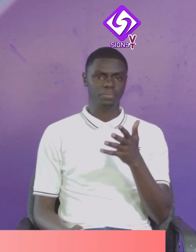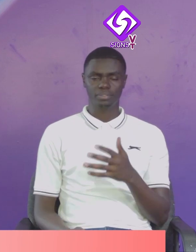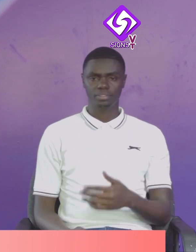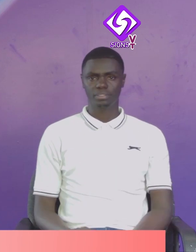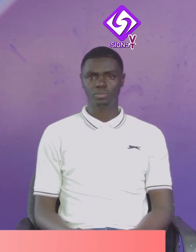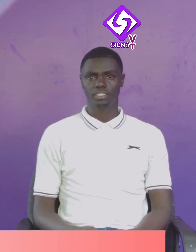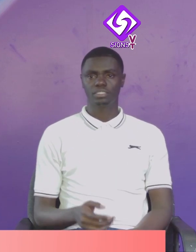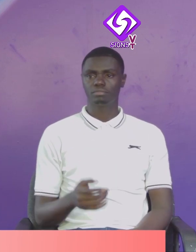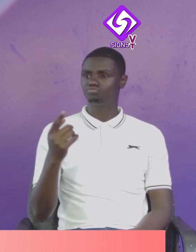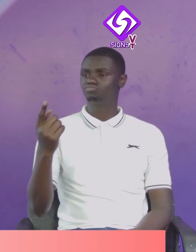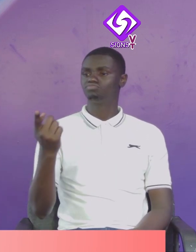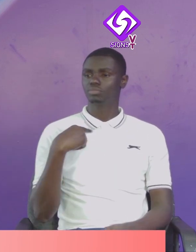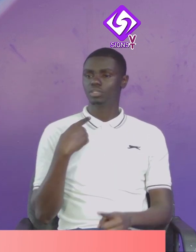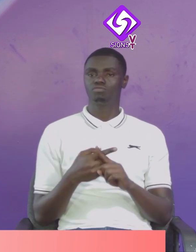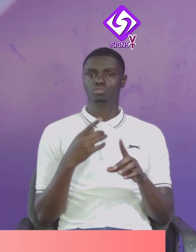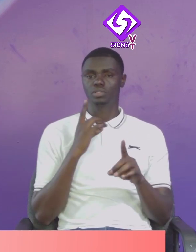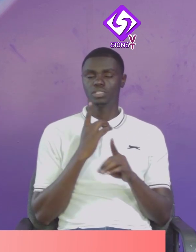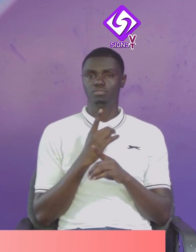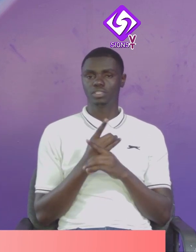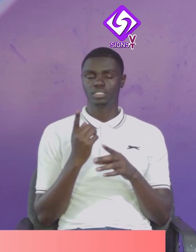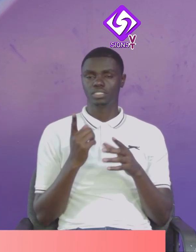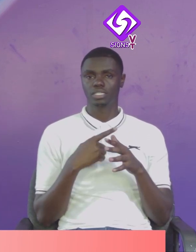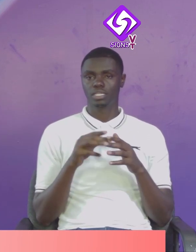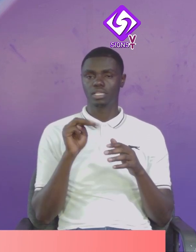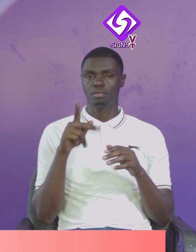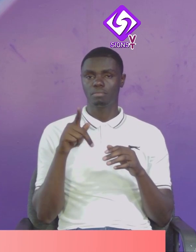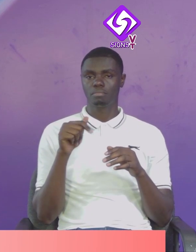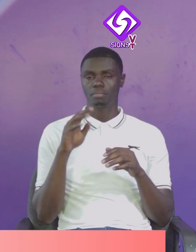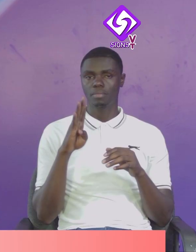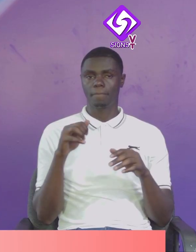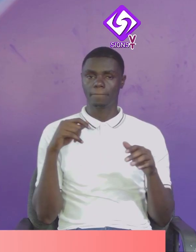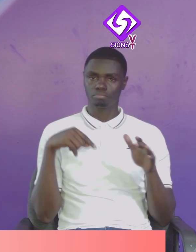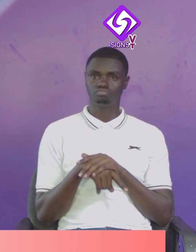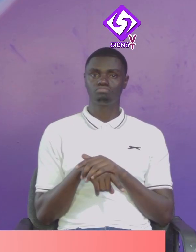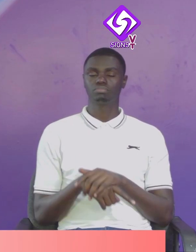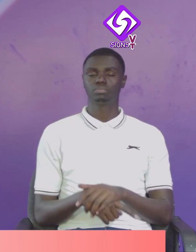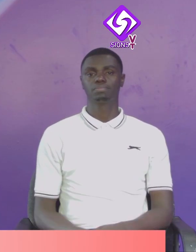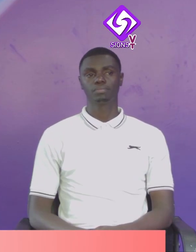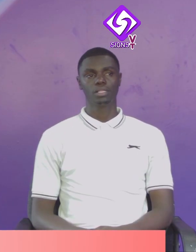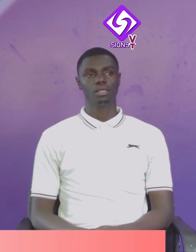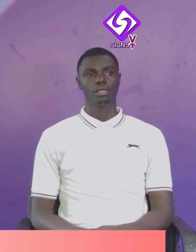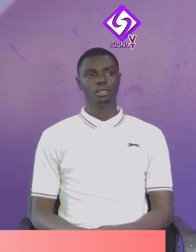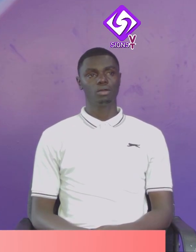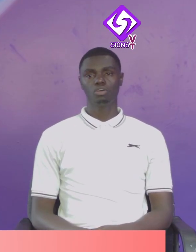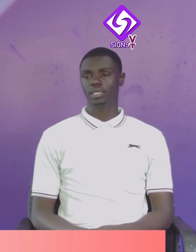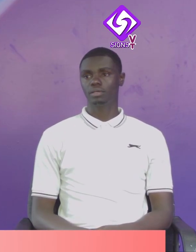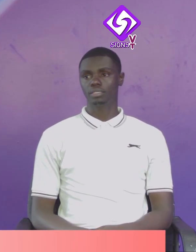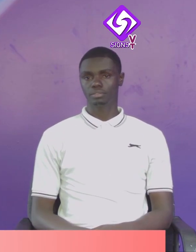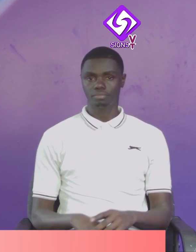a rebound from the defense, and Mbappe managed to score. Right. So I will say in these teams, I'll